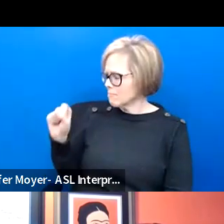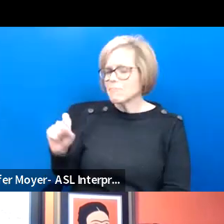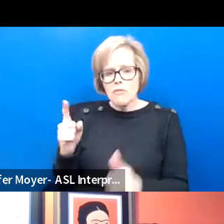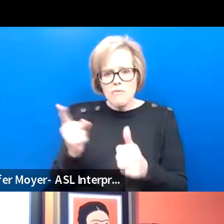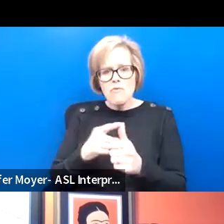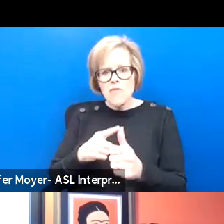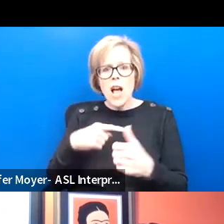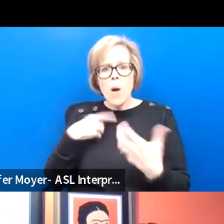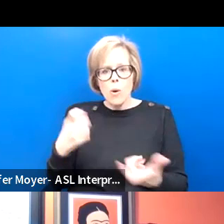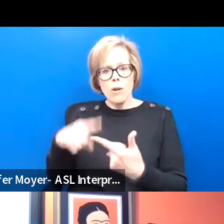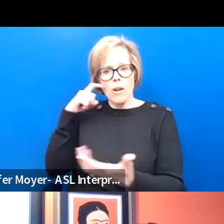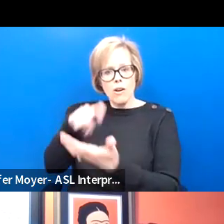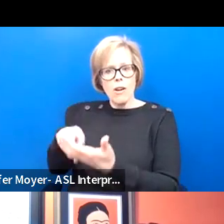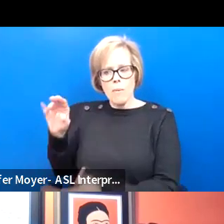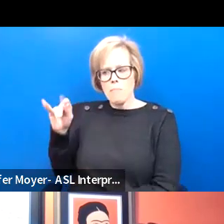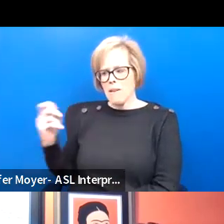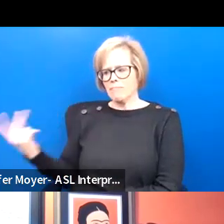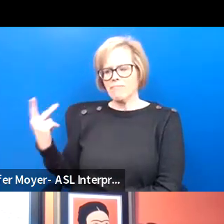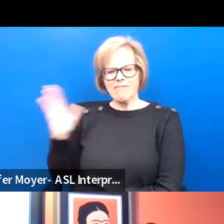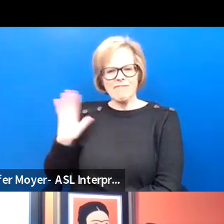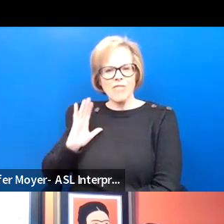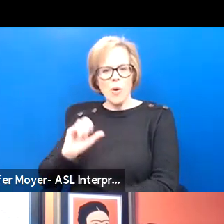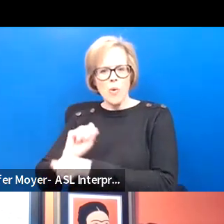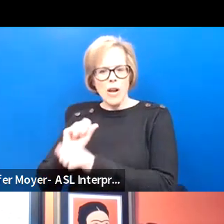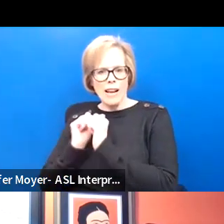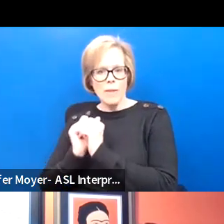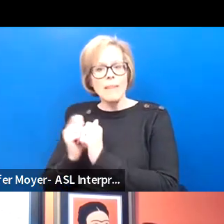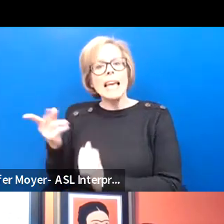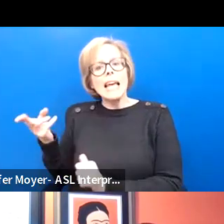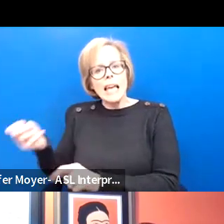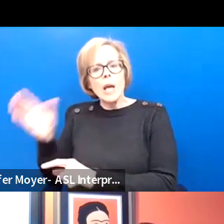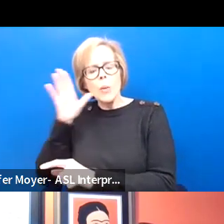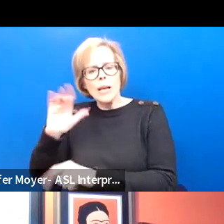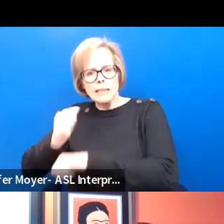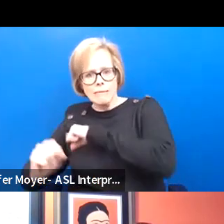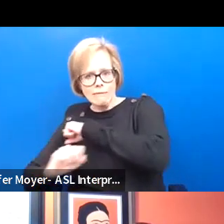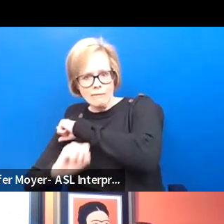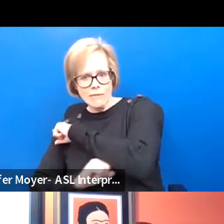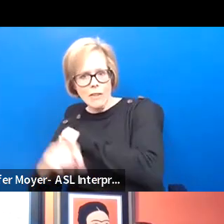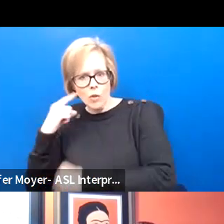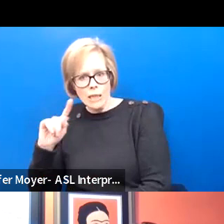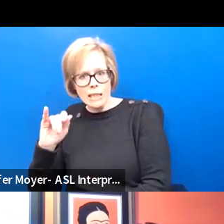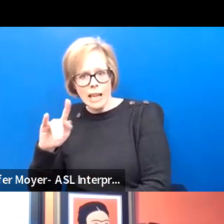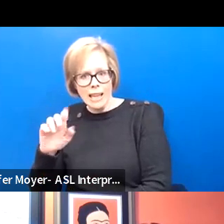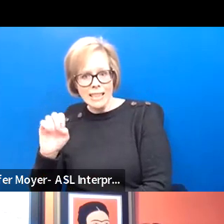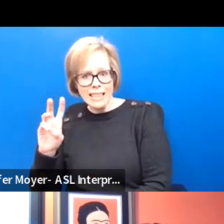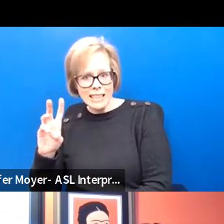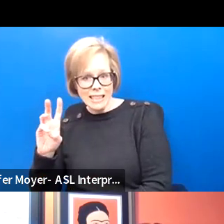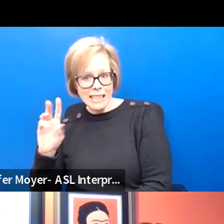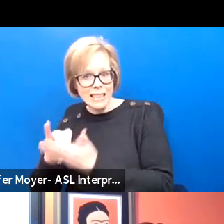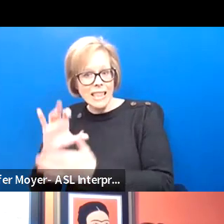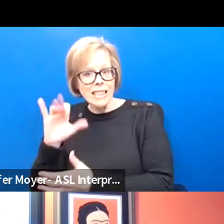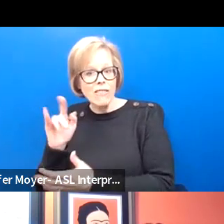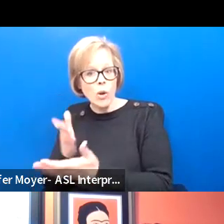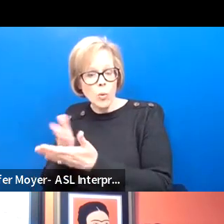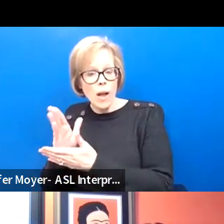to acknowledge my colleague, Mike Millet. We used to work together. He's actually going to sort of lay the groundwork of Title VI of the Civil Rights Act, which is where we get